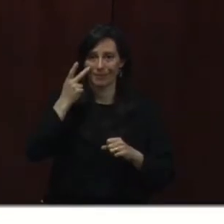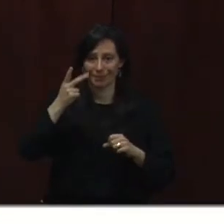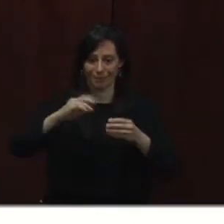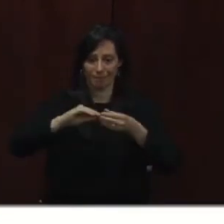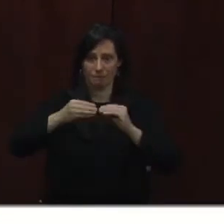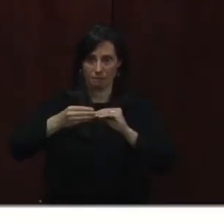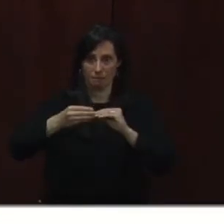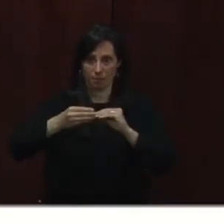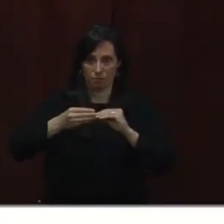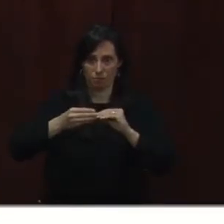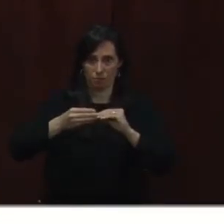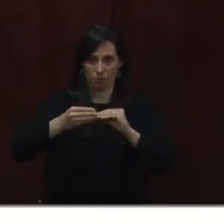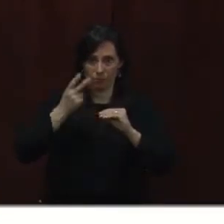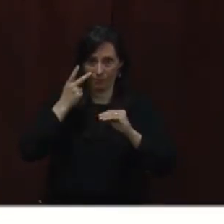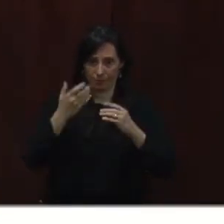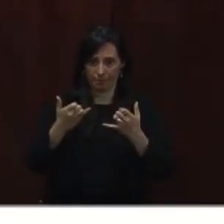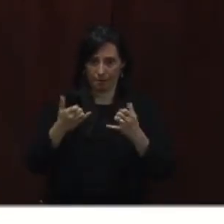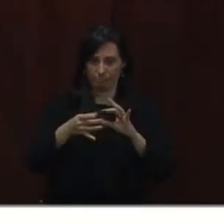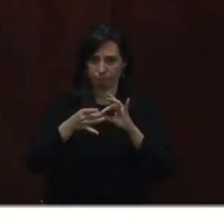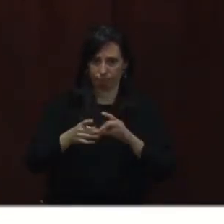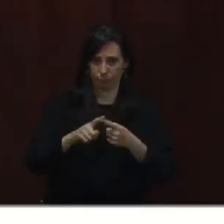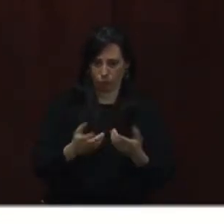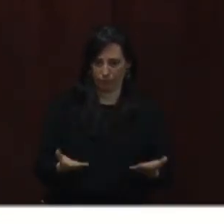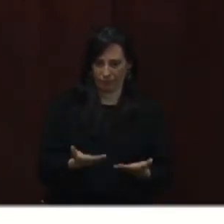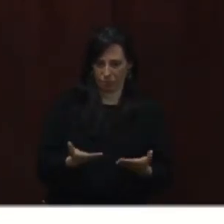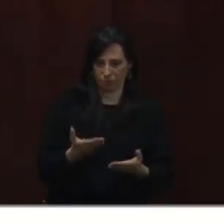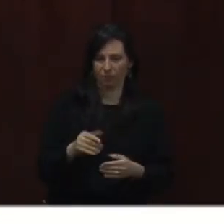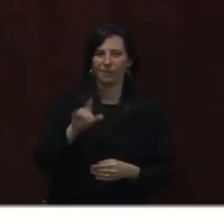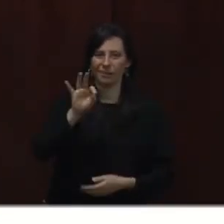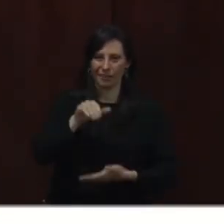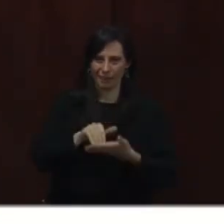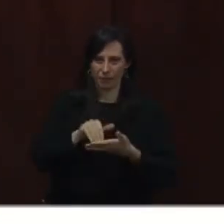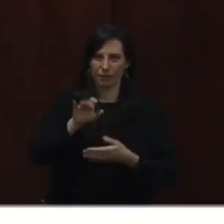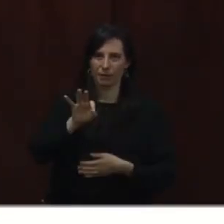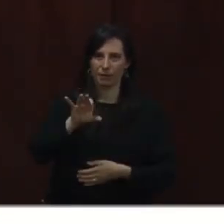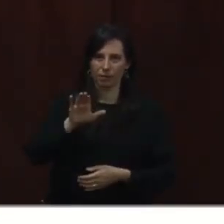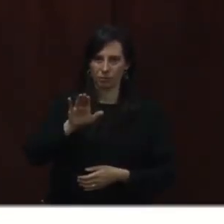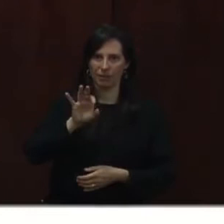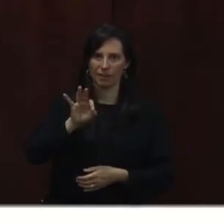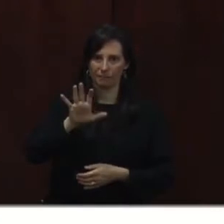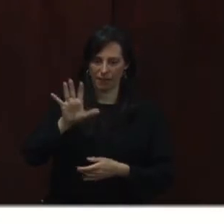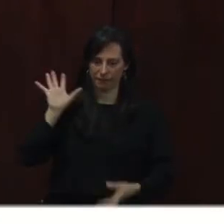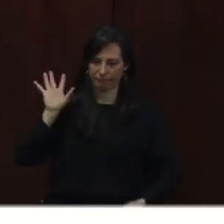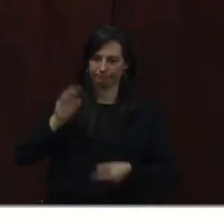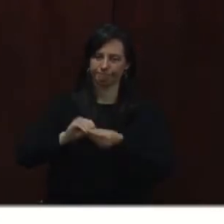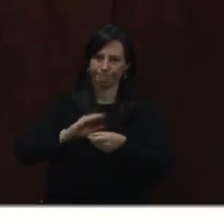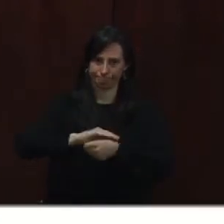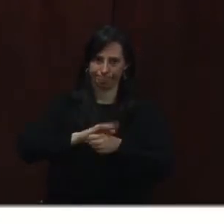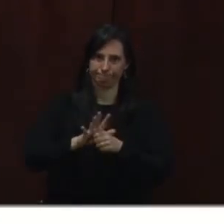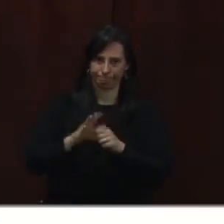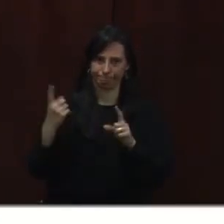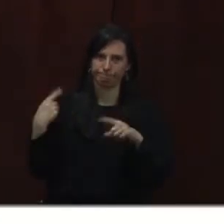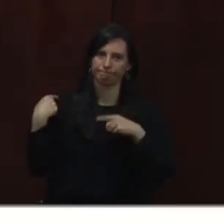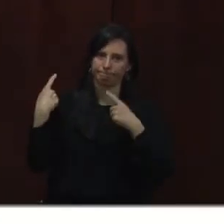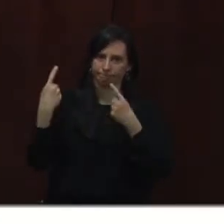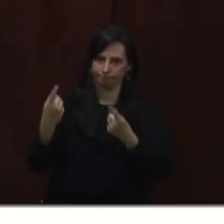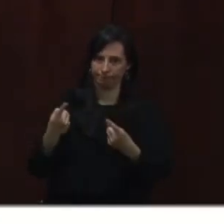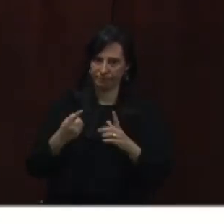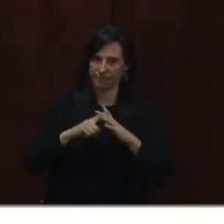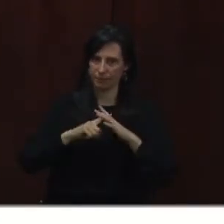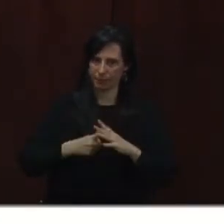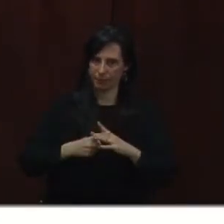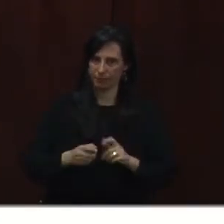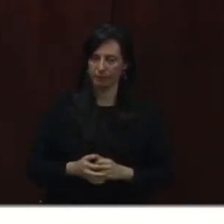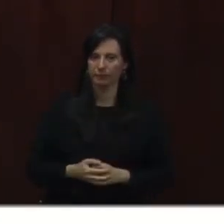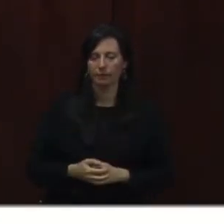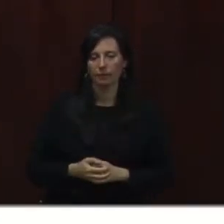to us. We've currently identified 9,995 total cases of COVID-19 since pandemic start.